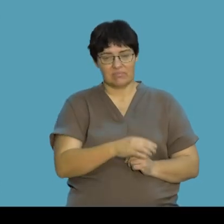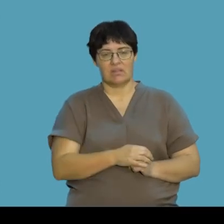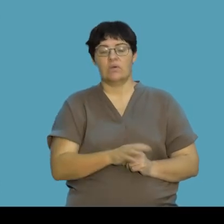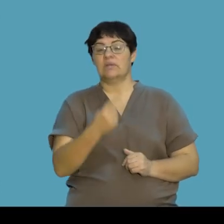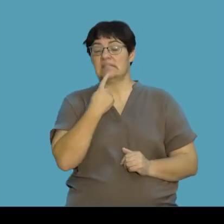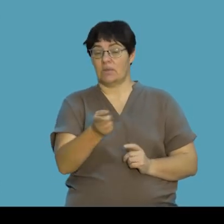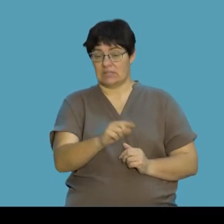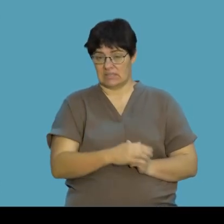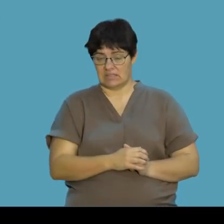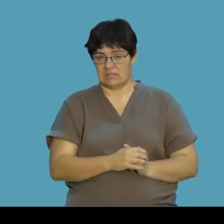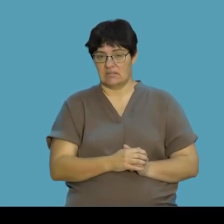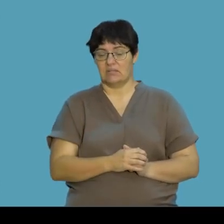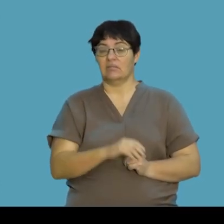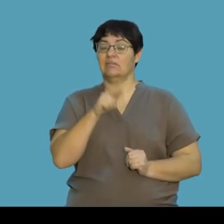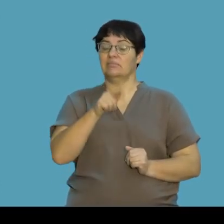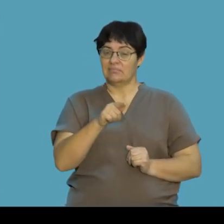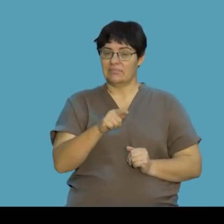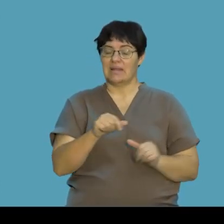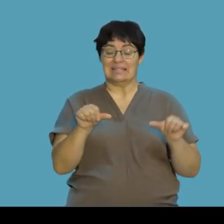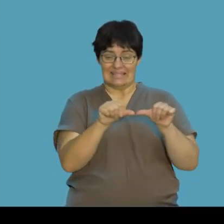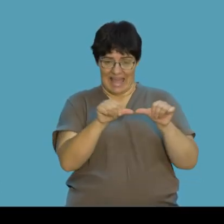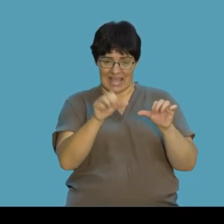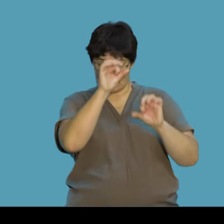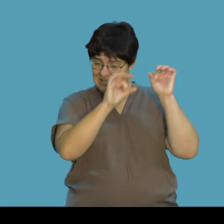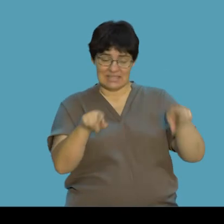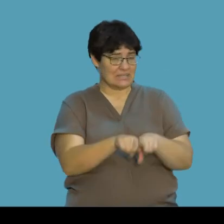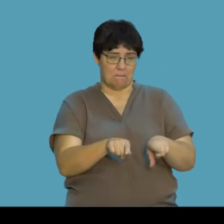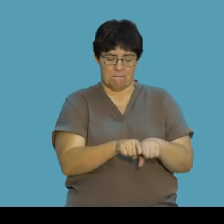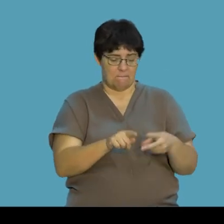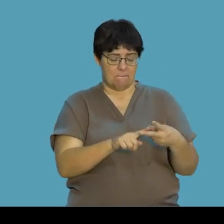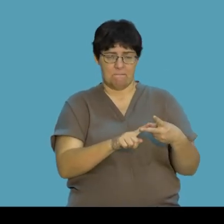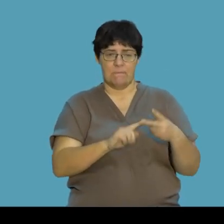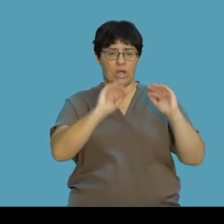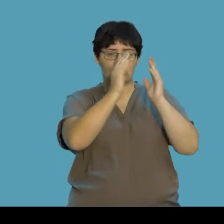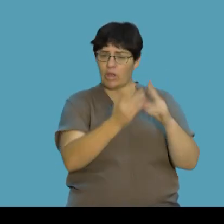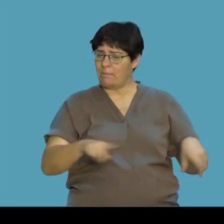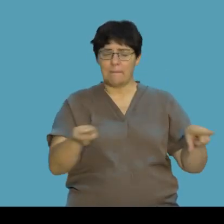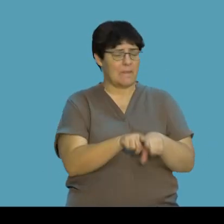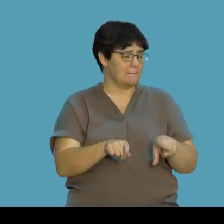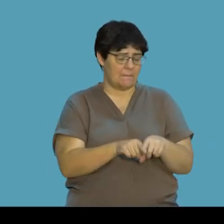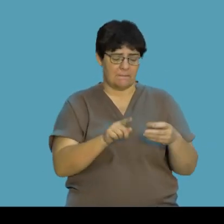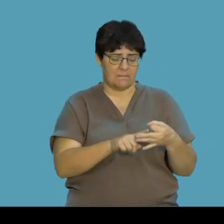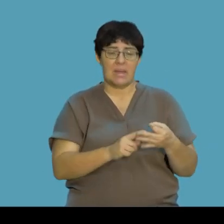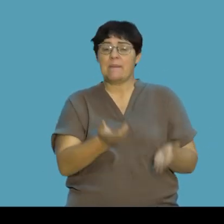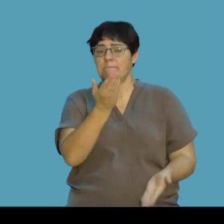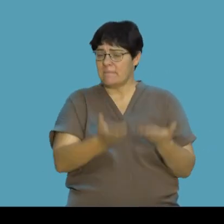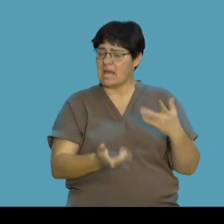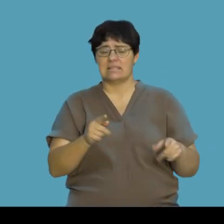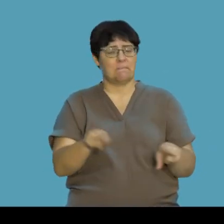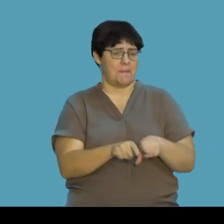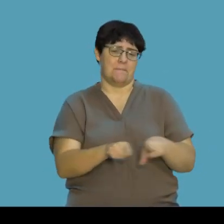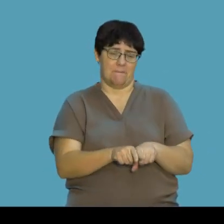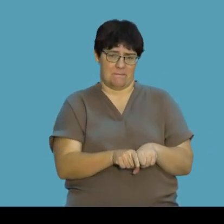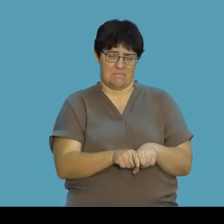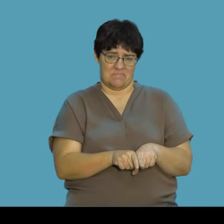the particle sizes stays the same, the shape of particles does not change, and also the mass. So the amount of